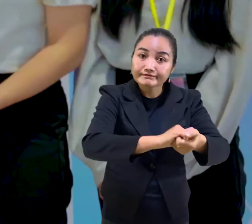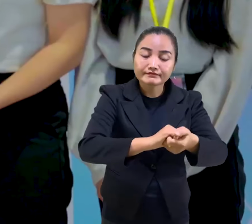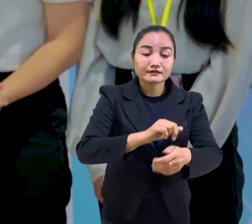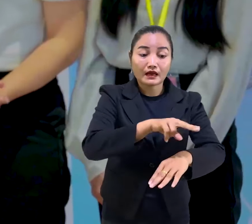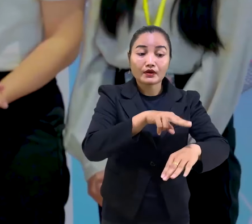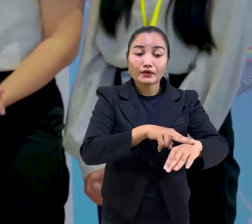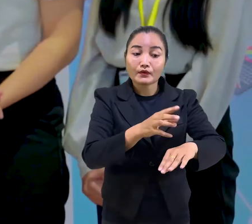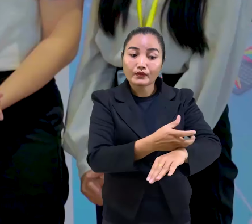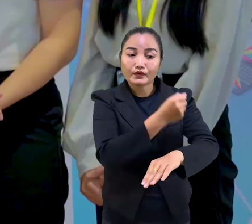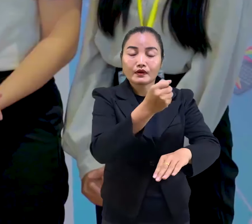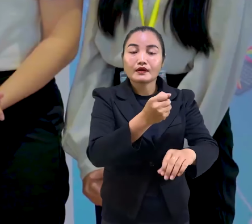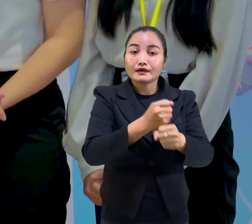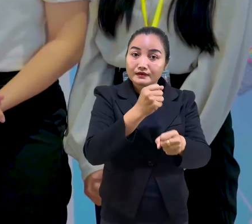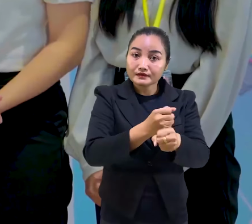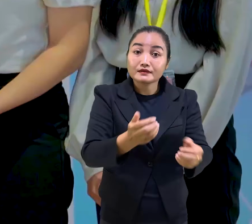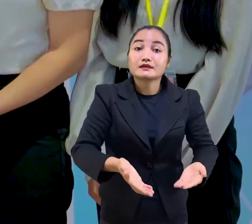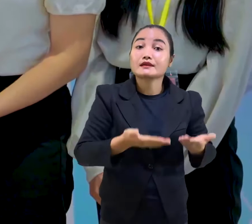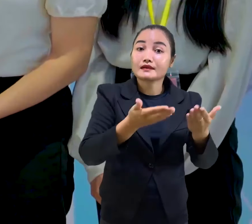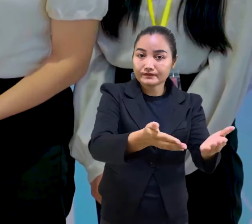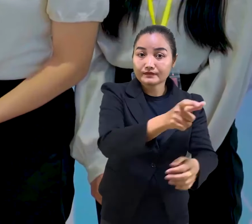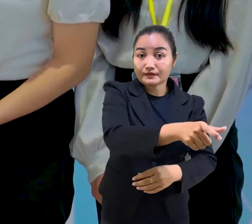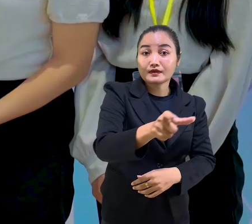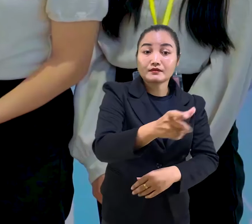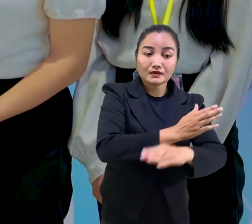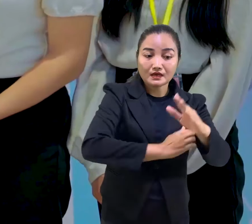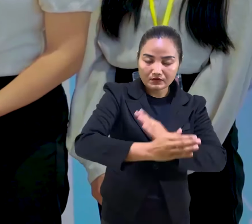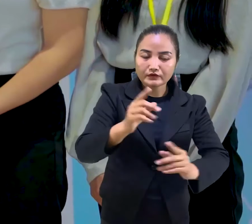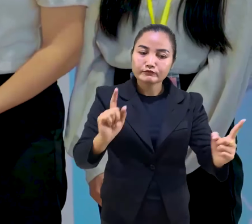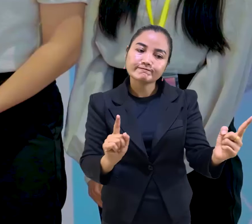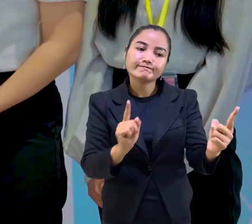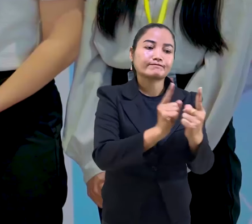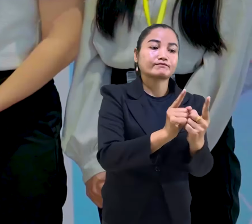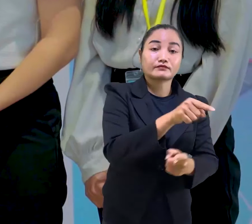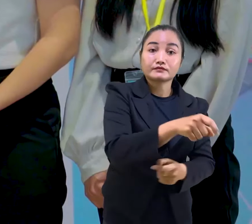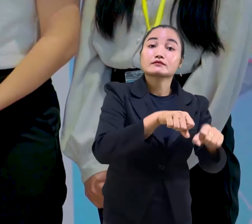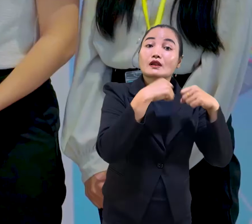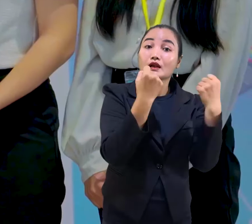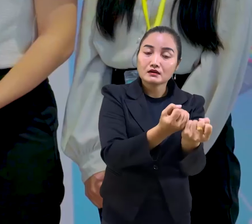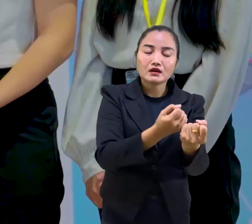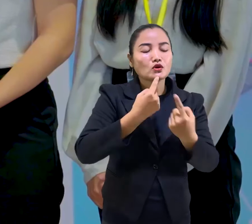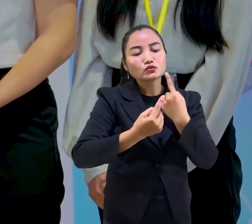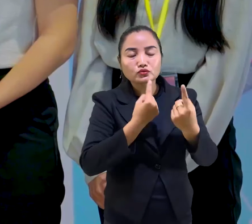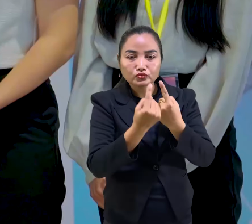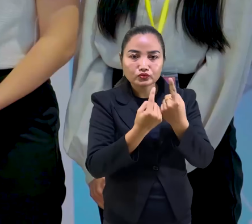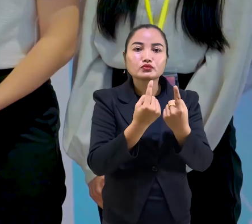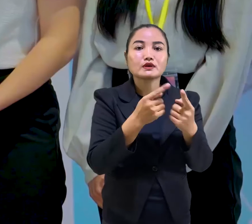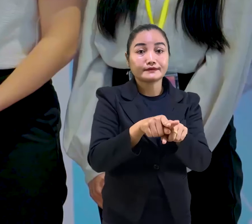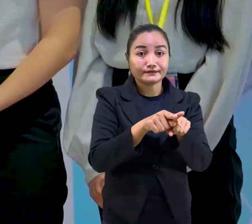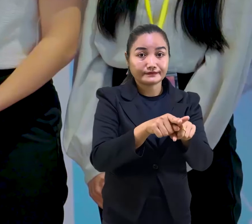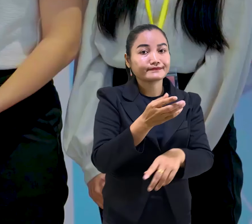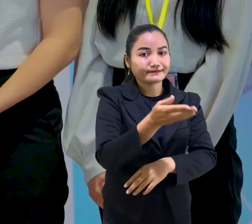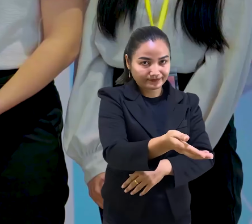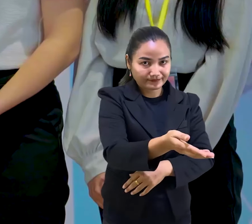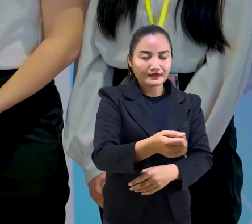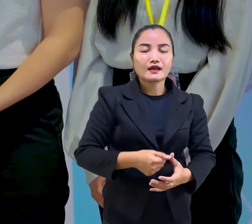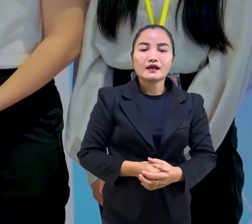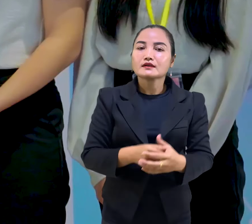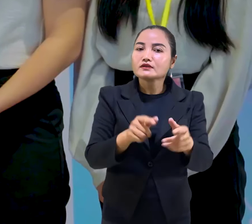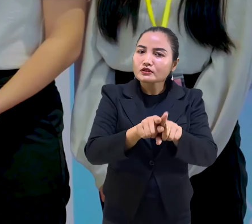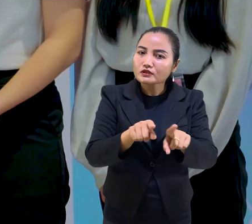we develop our app. So after we develop our app, we need to talk with the partners who they offer the